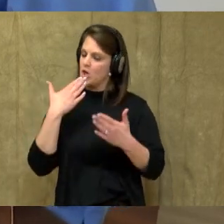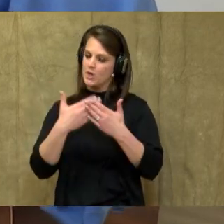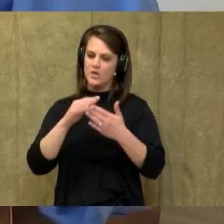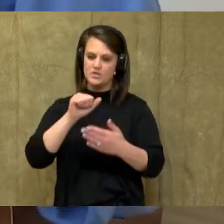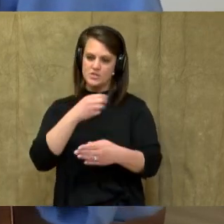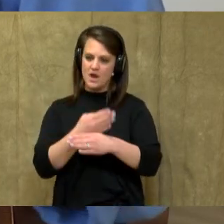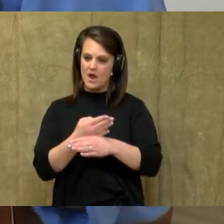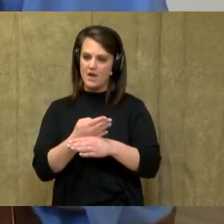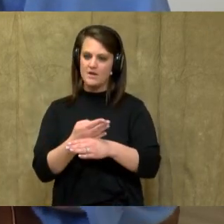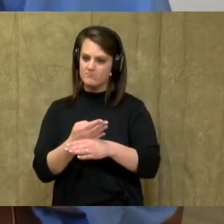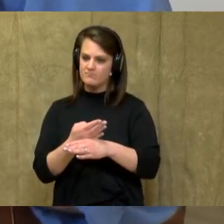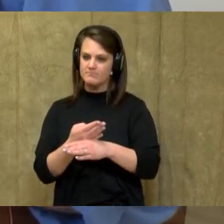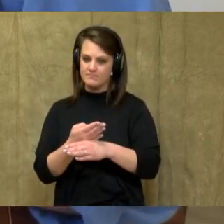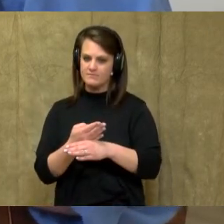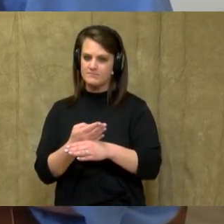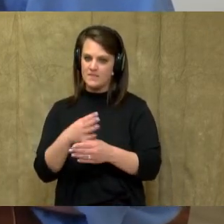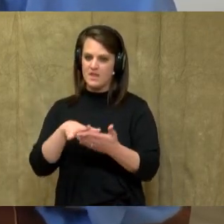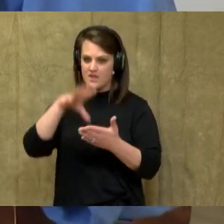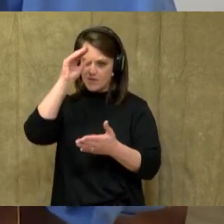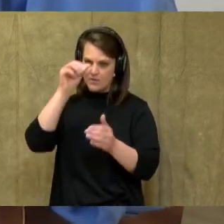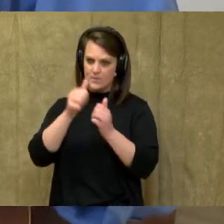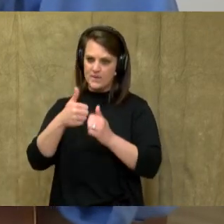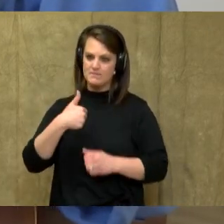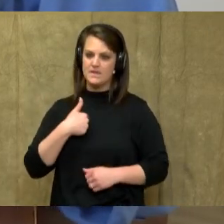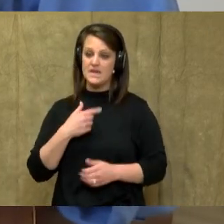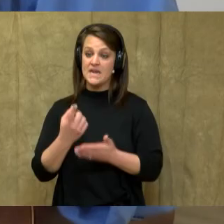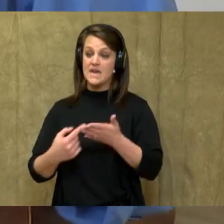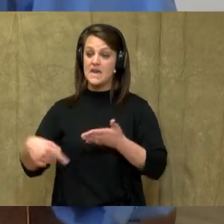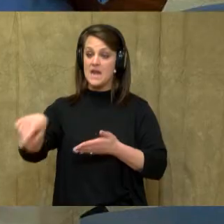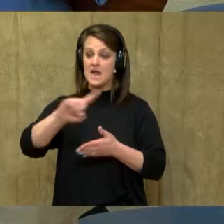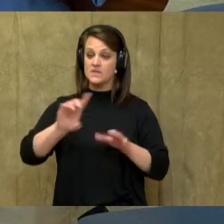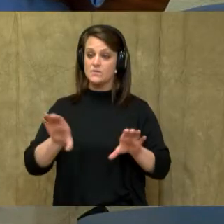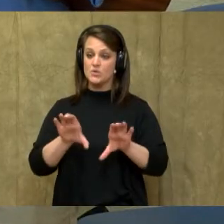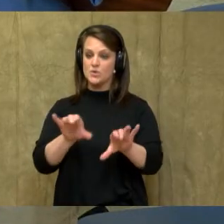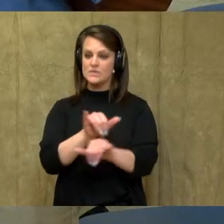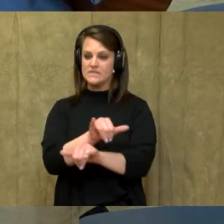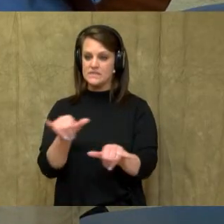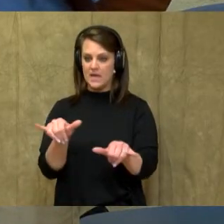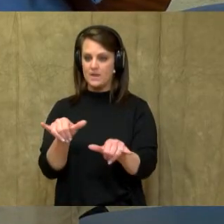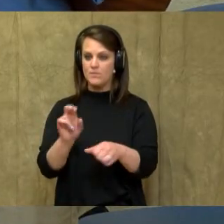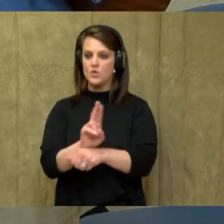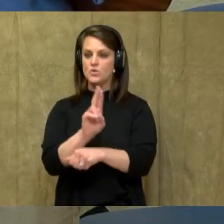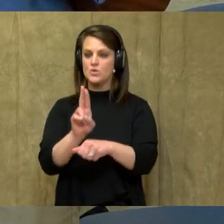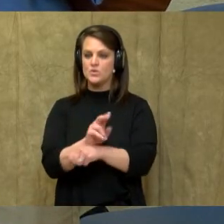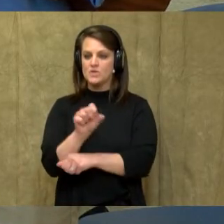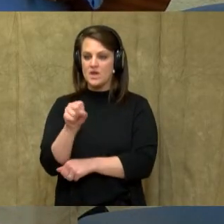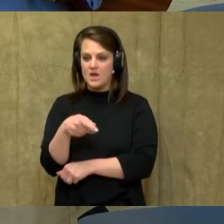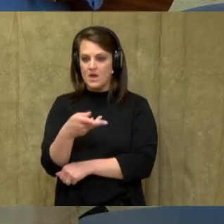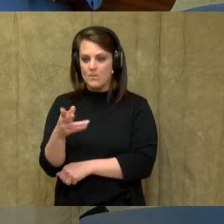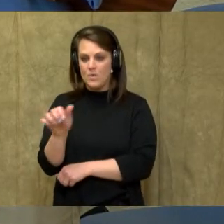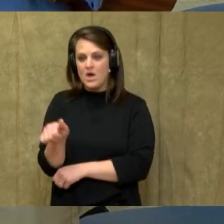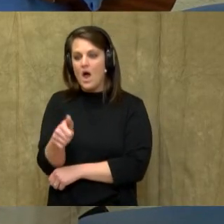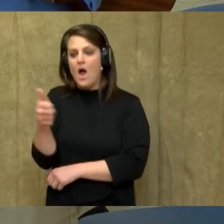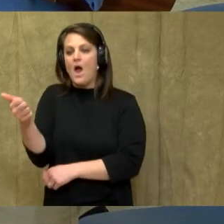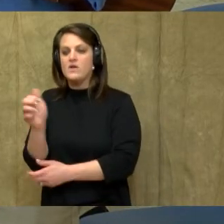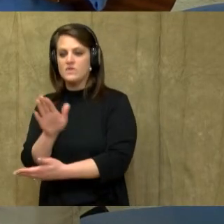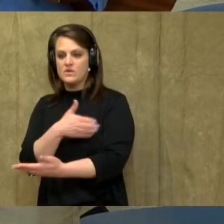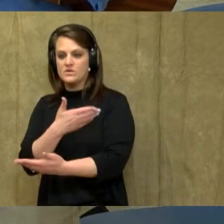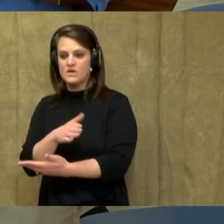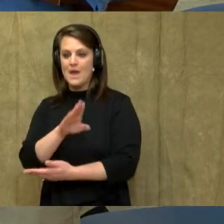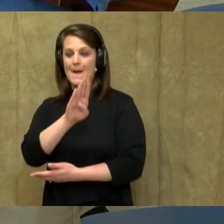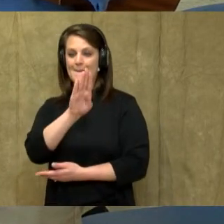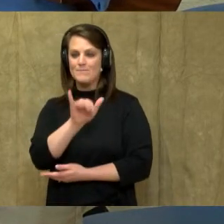job hanging in there with me this week. Next week, we'll do the same process using a couple other songs, Bye